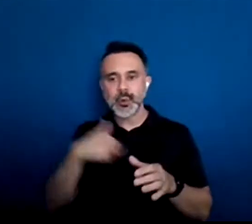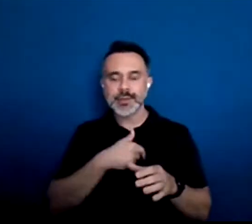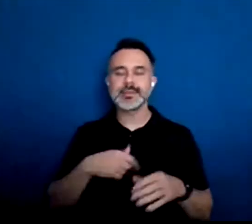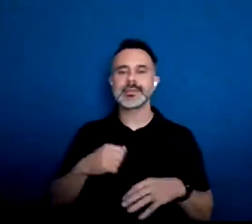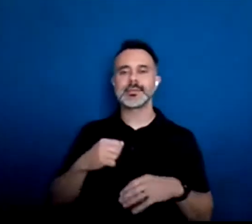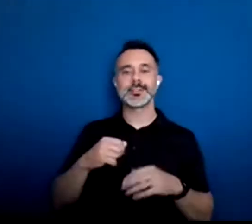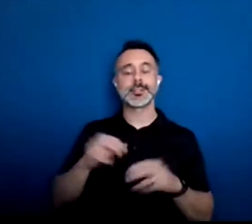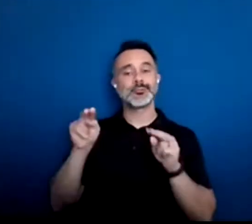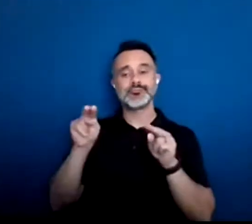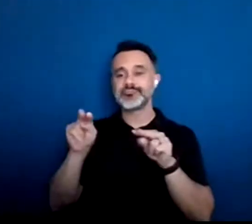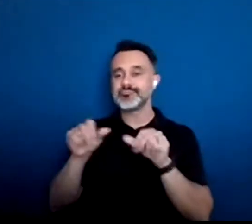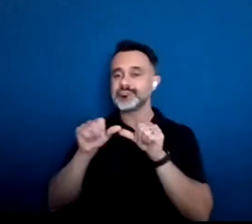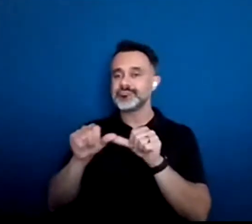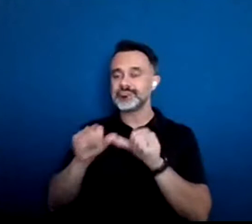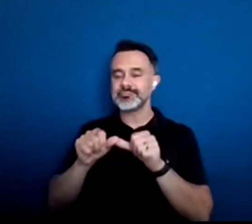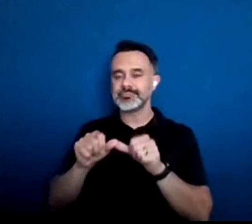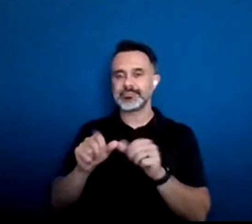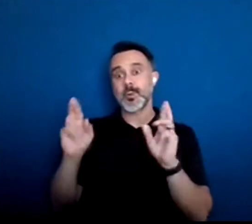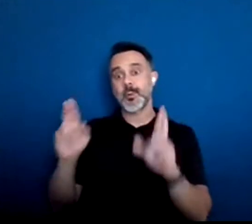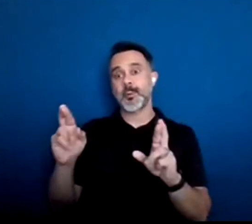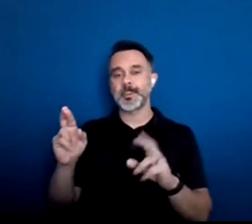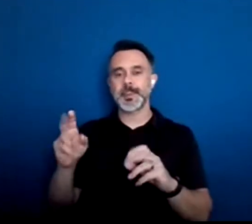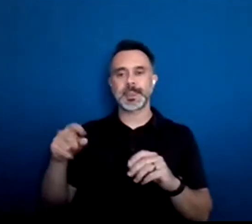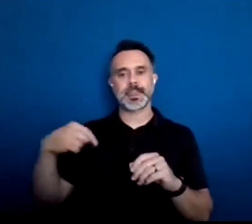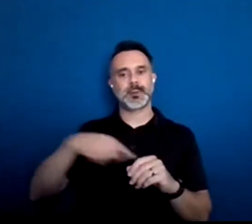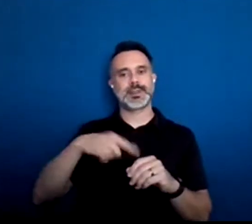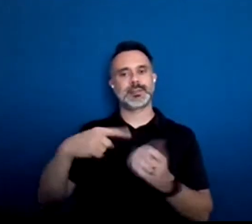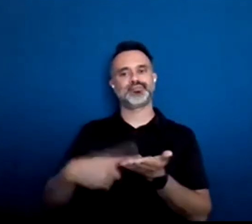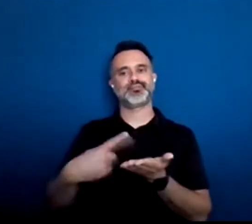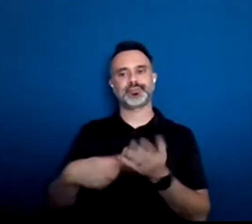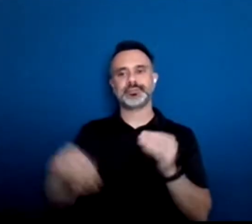continue to hope that these conversations are useful to you.